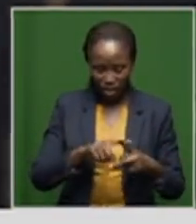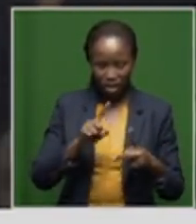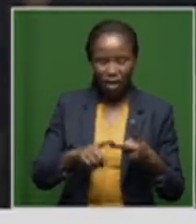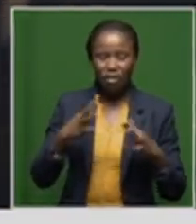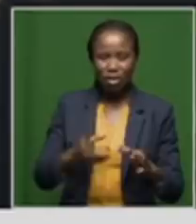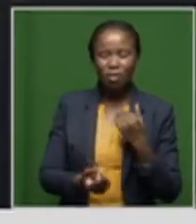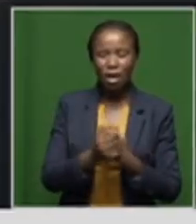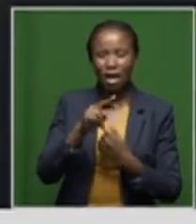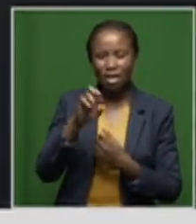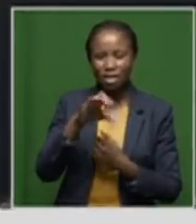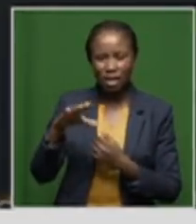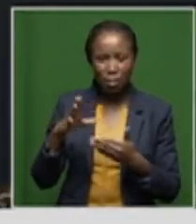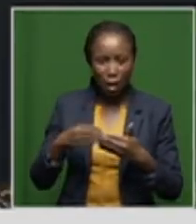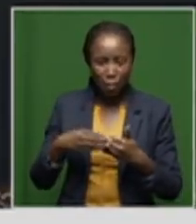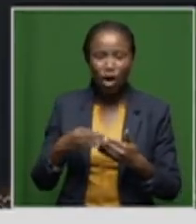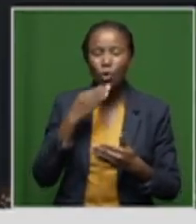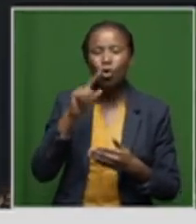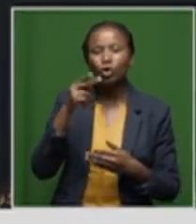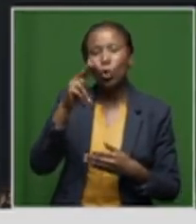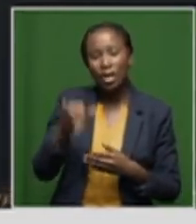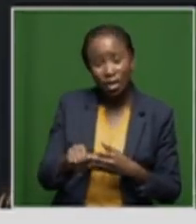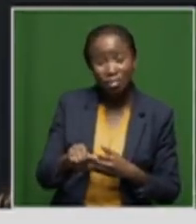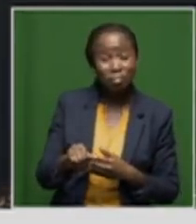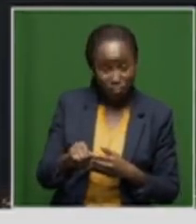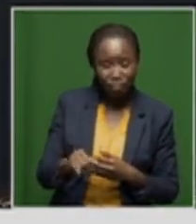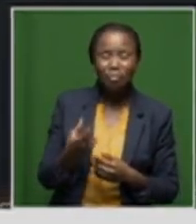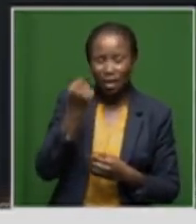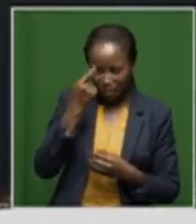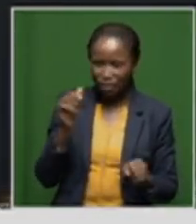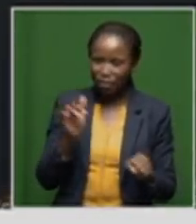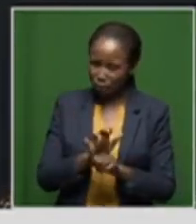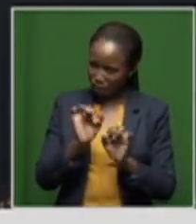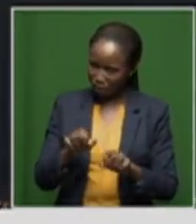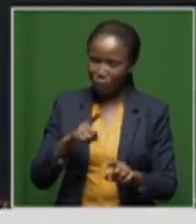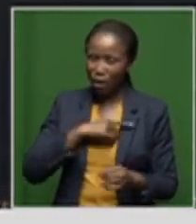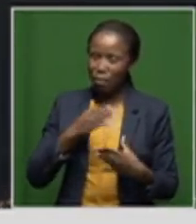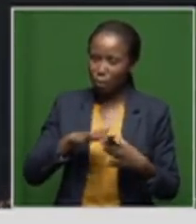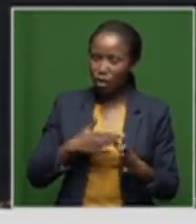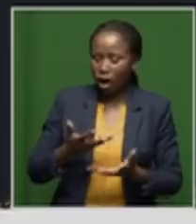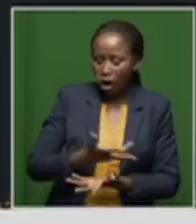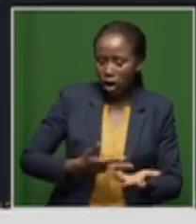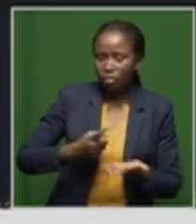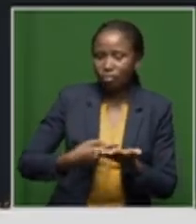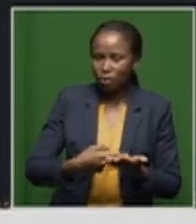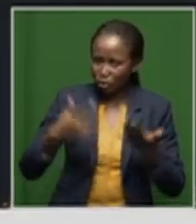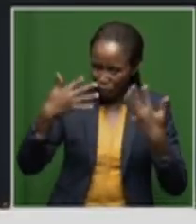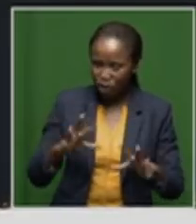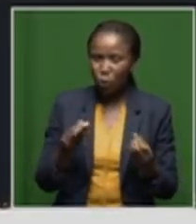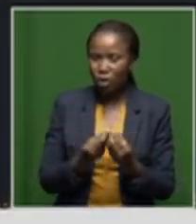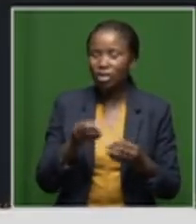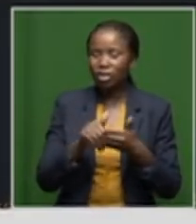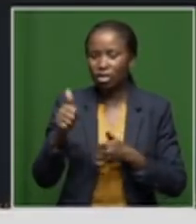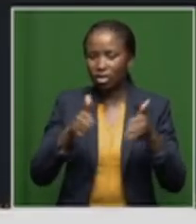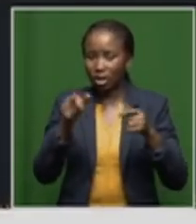as ANC NEC member Tony Yengen. And we understand that, in fact, they had discussions with these leaders